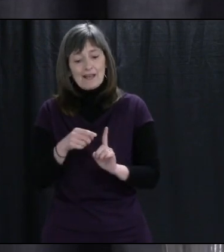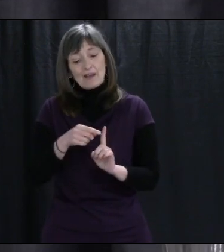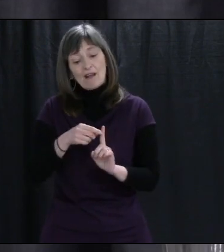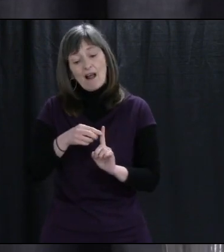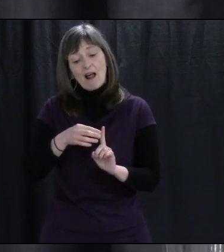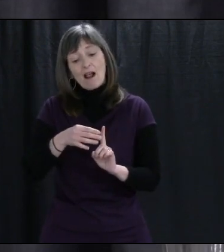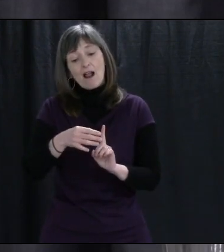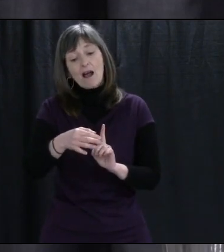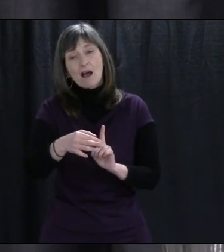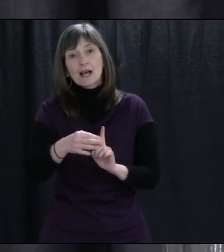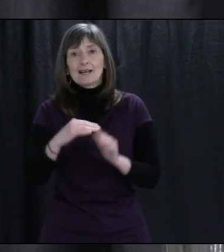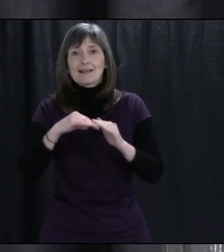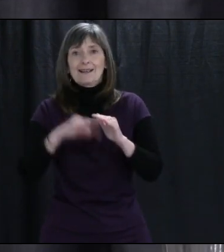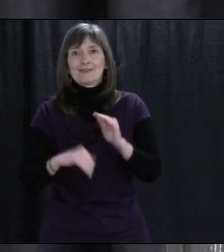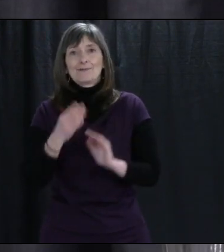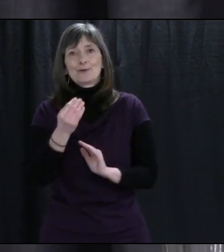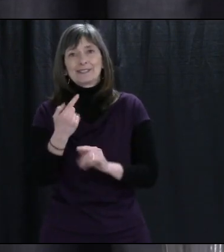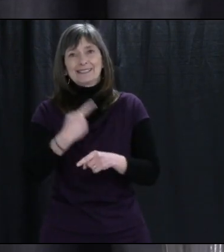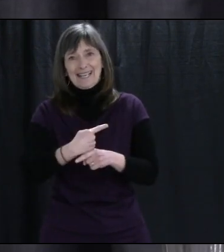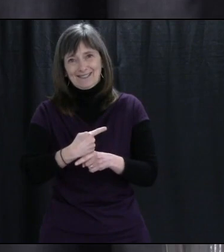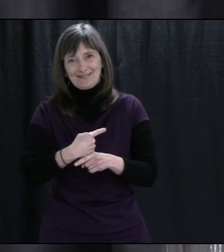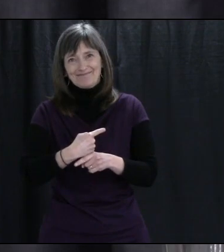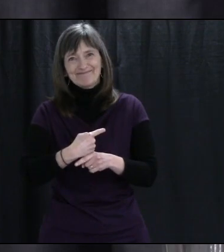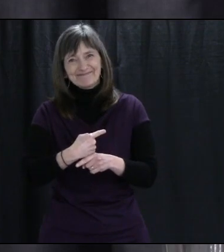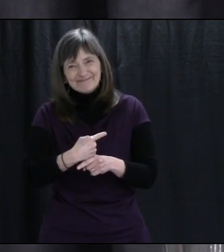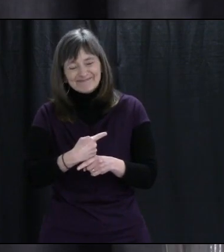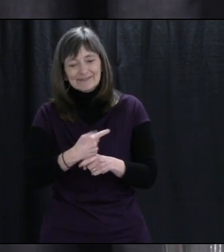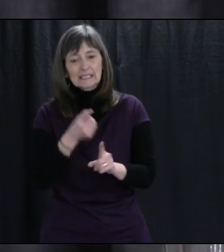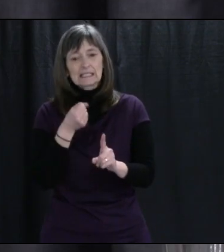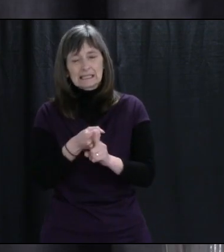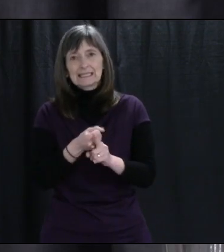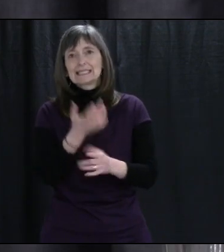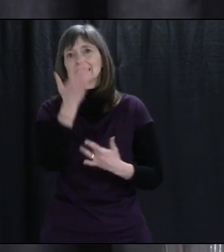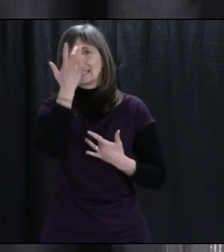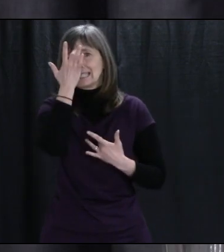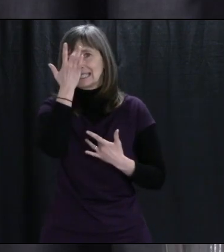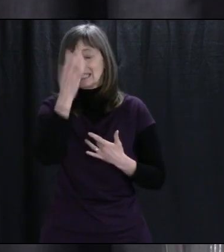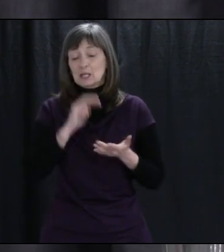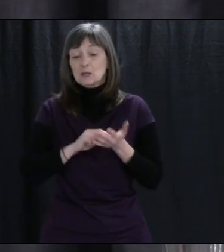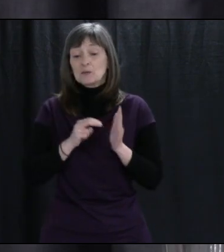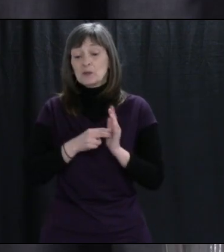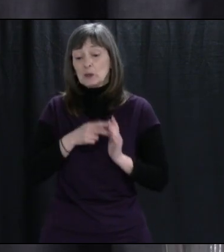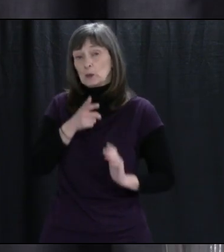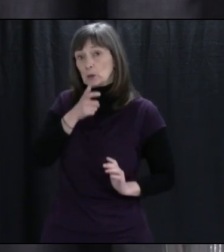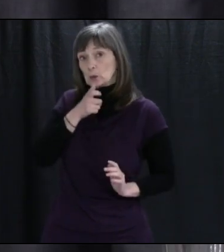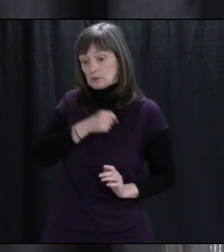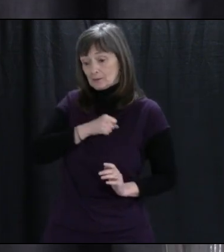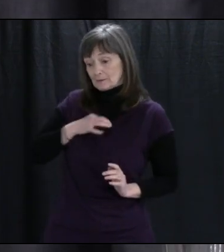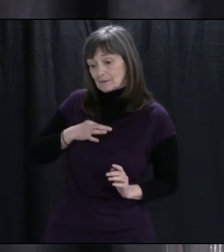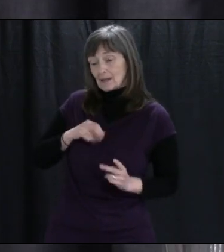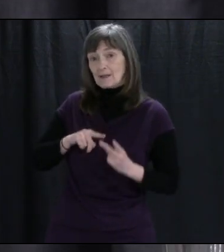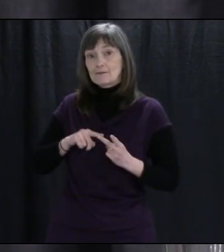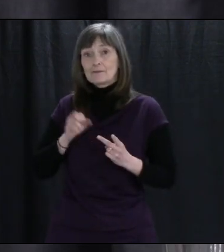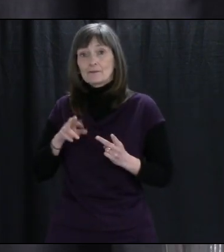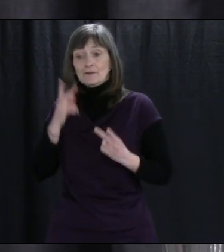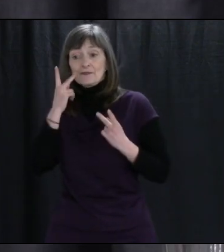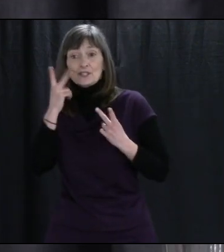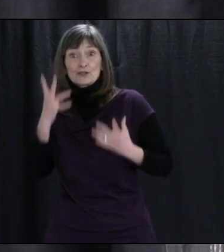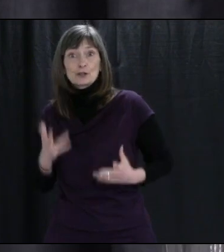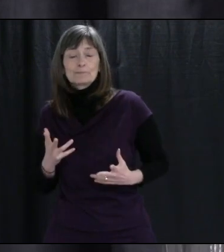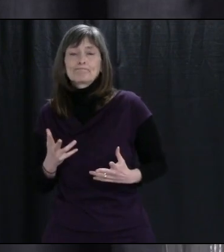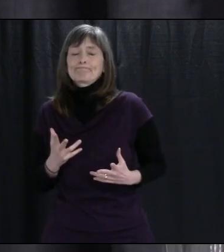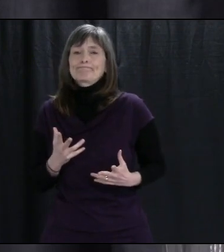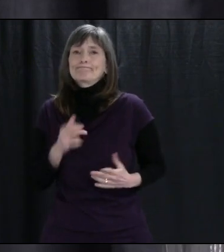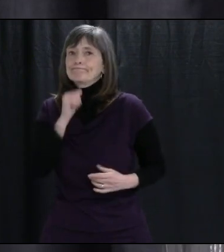became symptomatic. So it's not clear whether it's a visitor or a member of staff who may have been in a position of passing